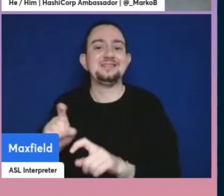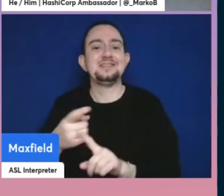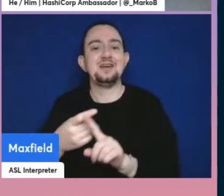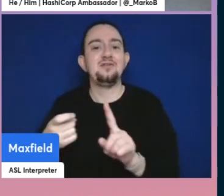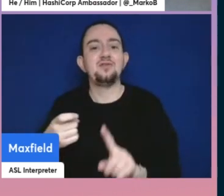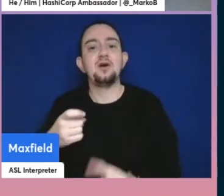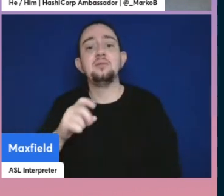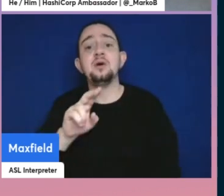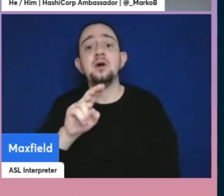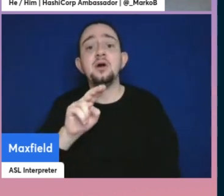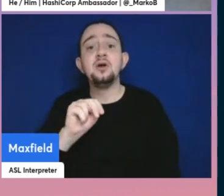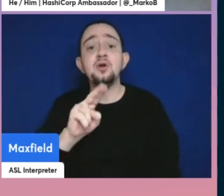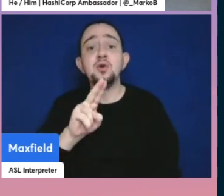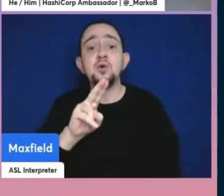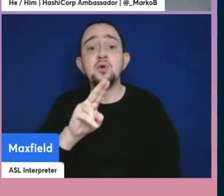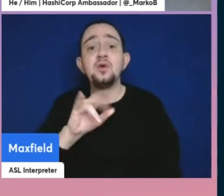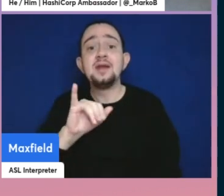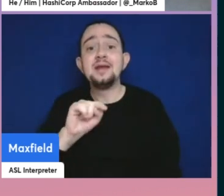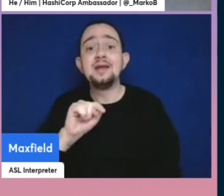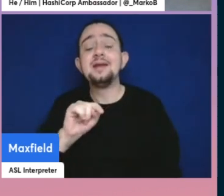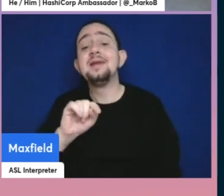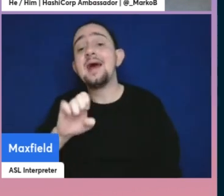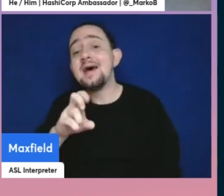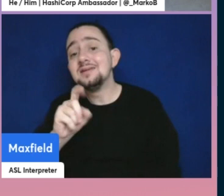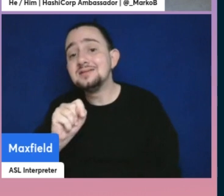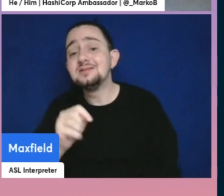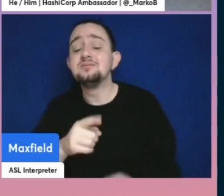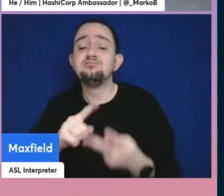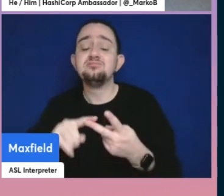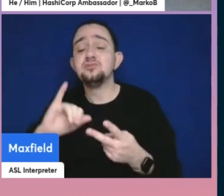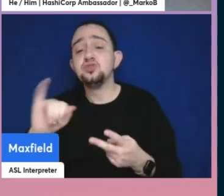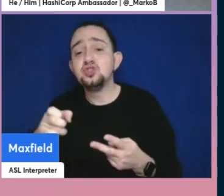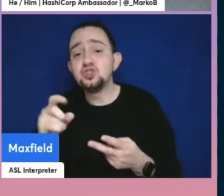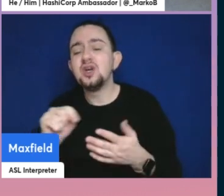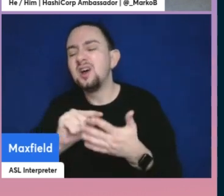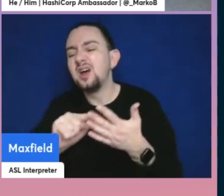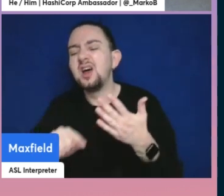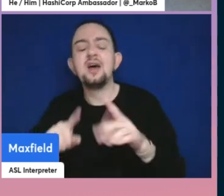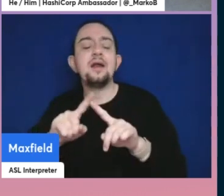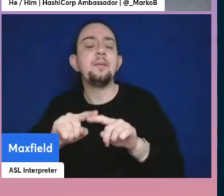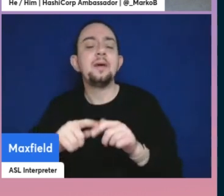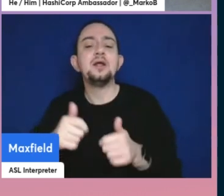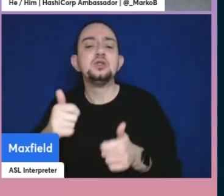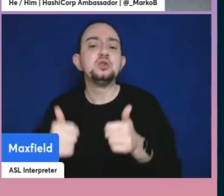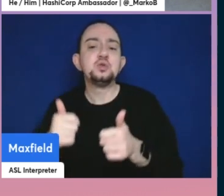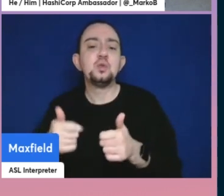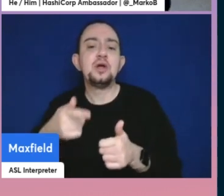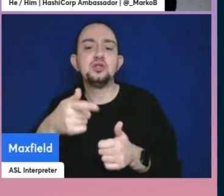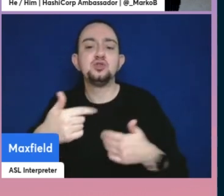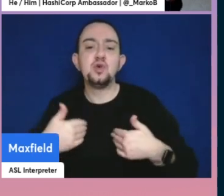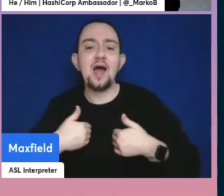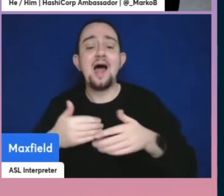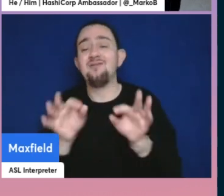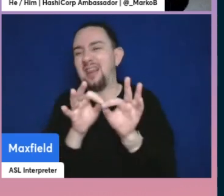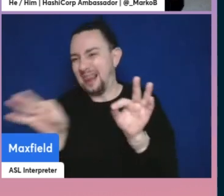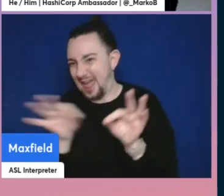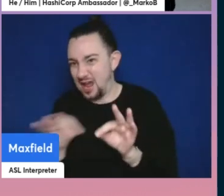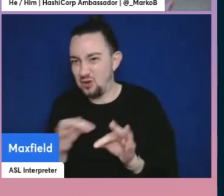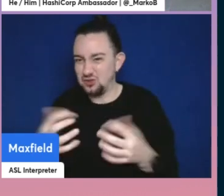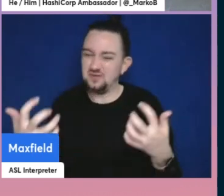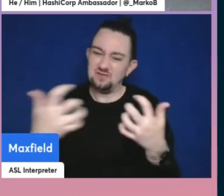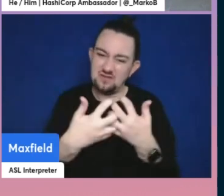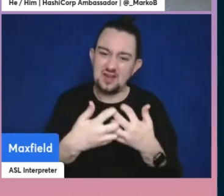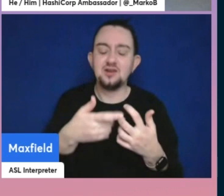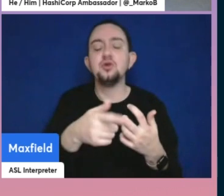of programming language you're using, you can use different tooling to kind of do the full-blown testing there. And obviously, there are